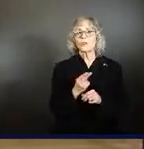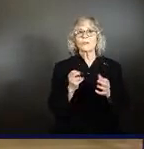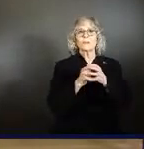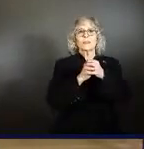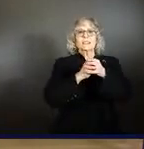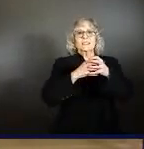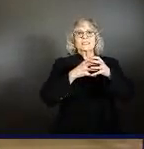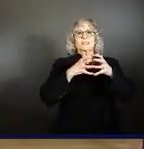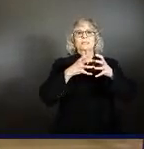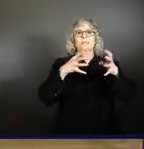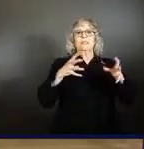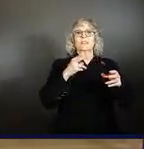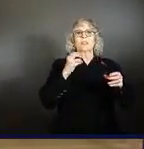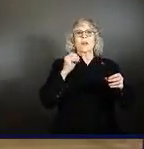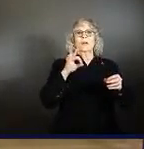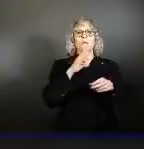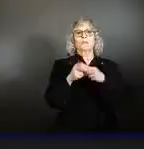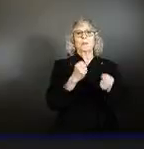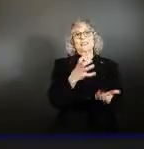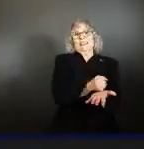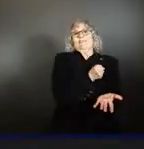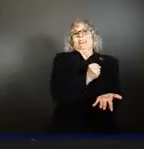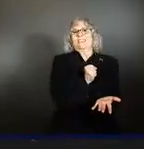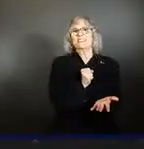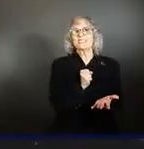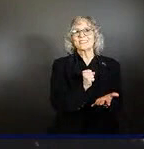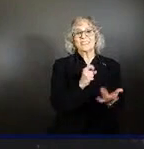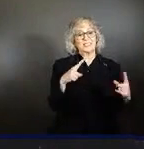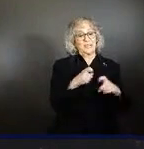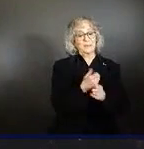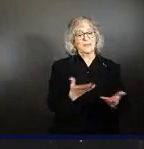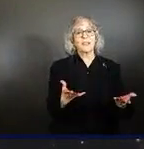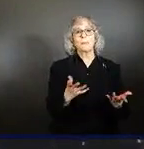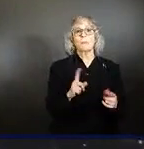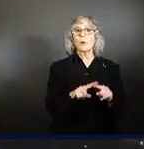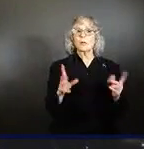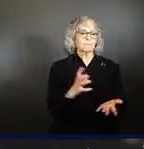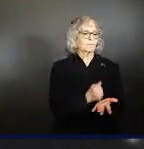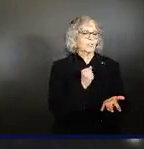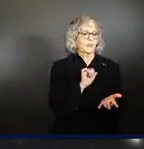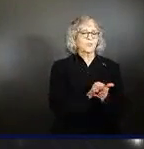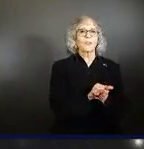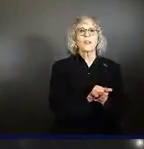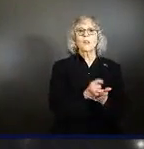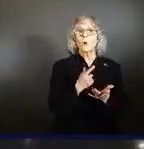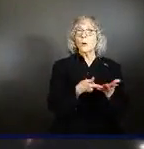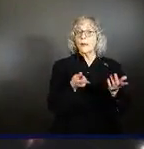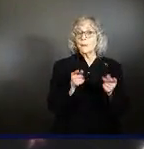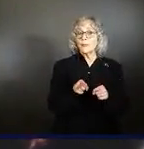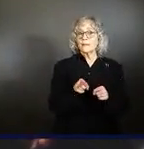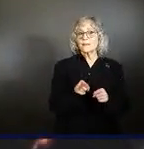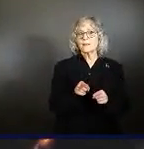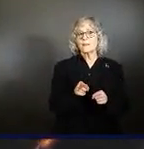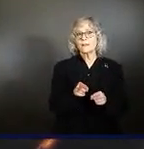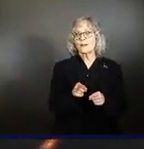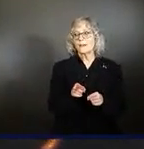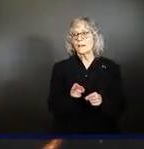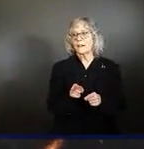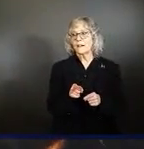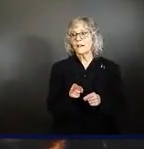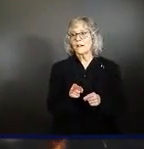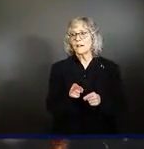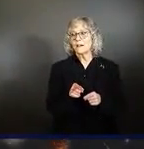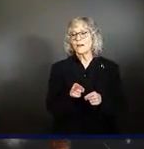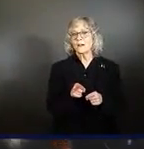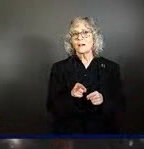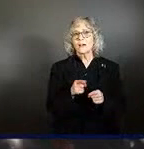universe, actually. We take advantage of this. It's a complicated thing, but we can take advantage of that. So what happens is that as